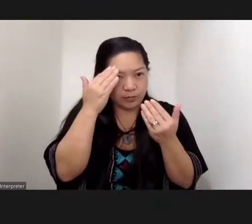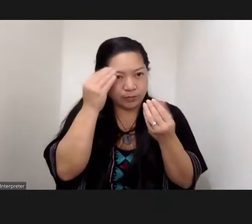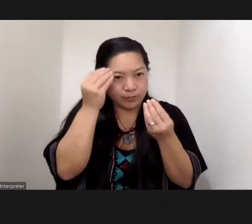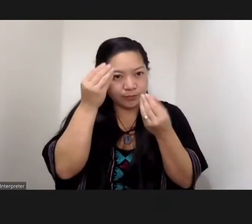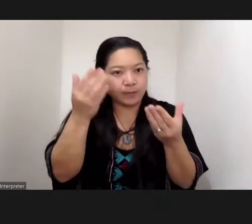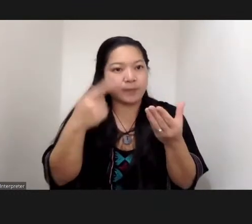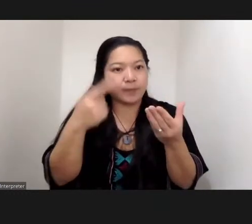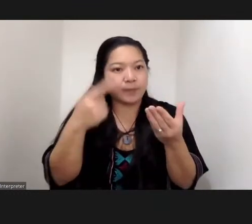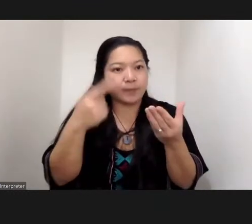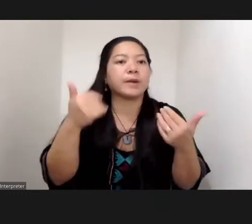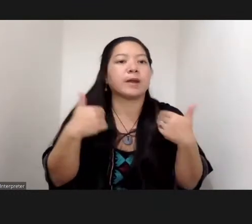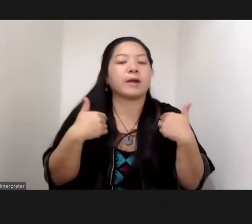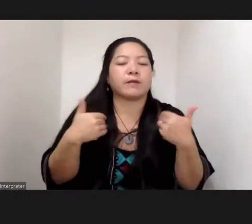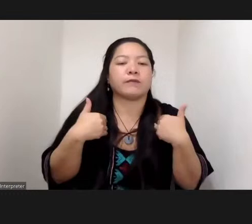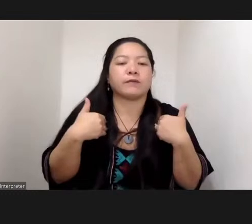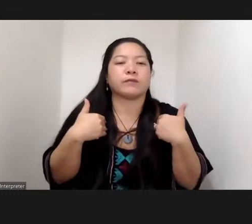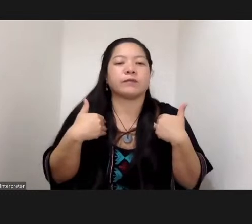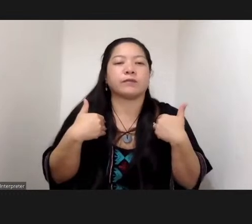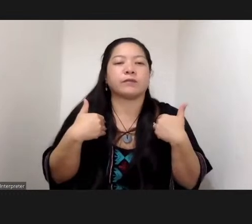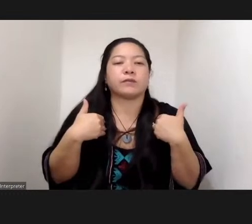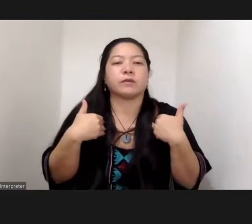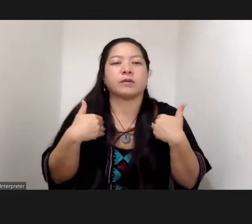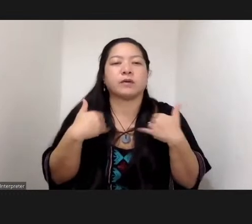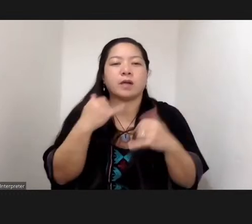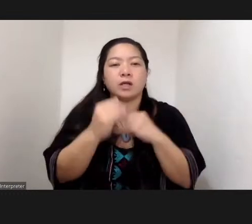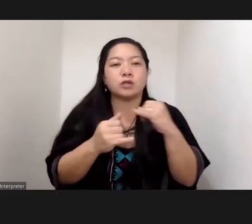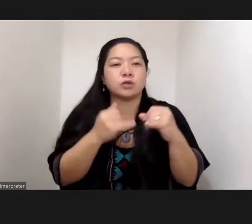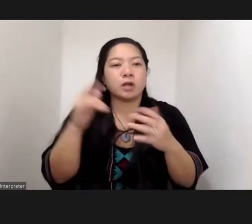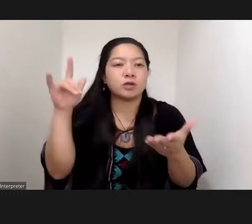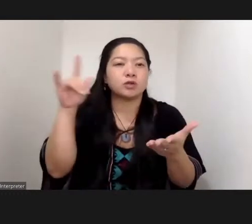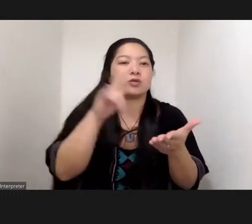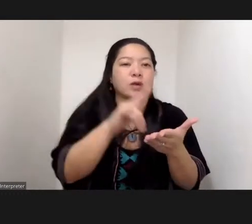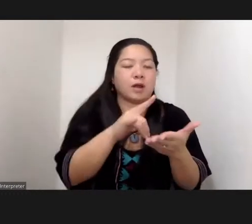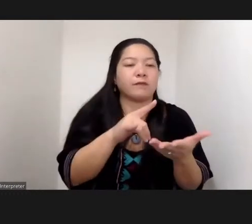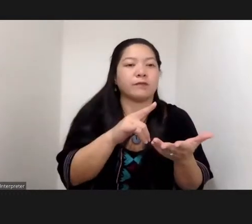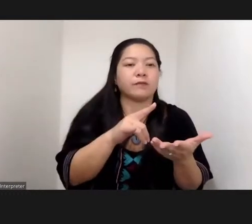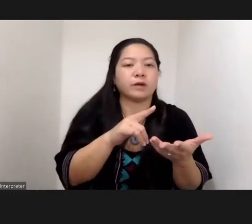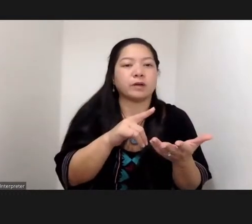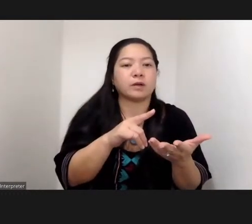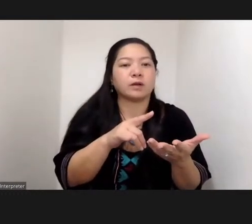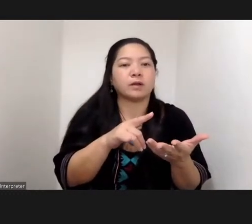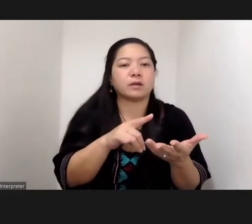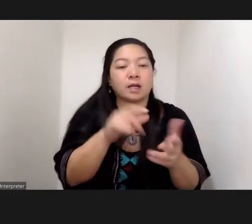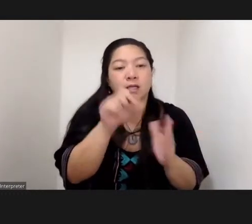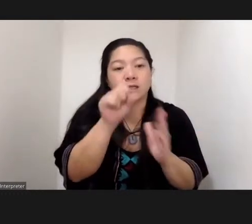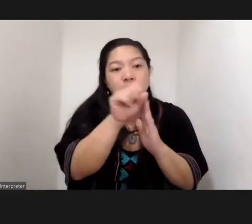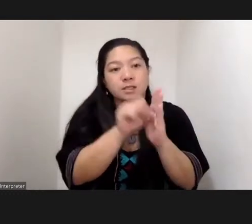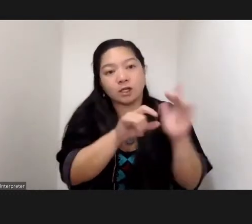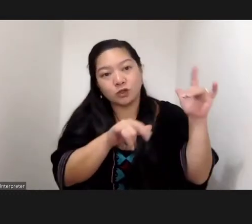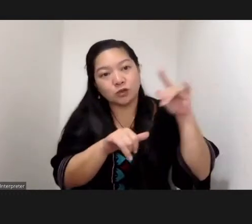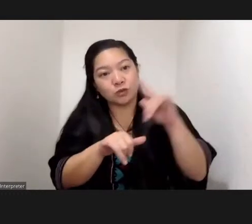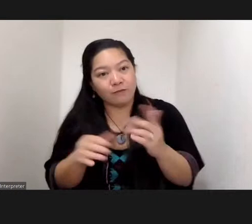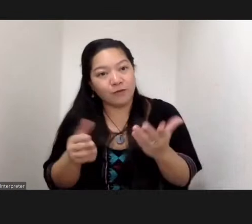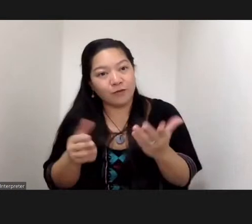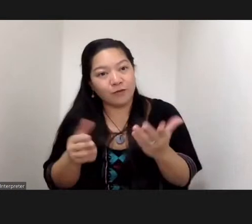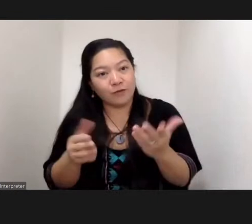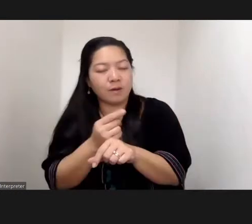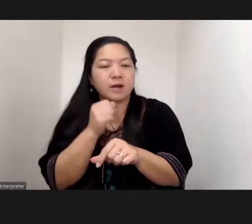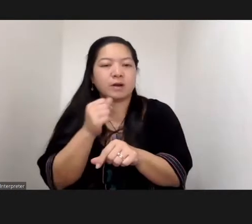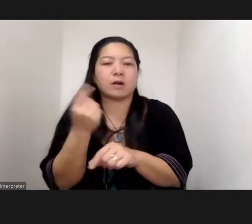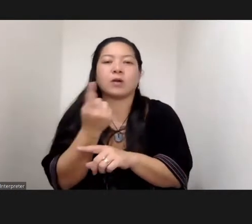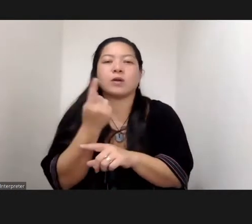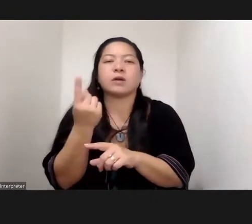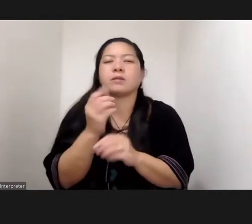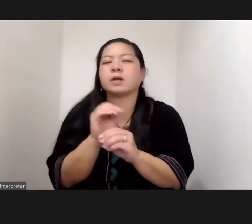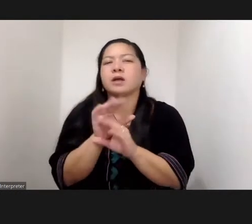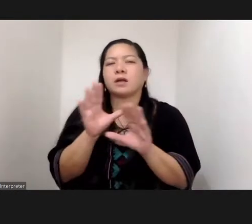having international travel and domestic travel here too. So it's just not a clear-cut